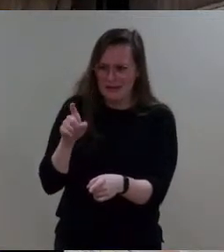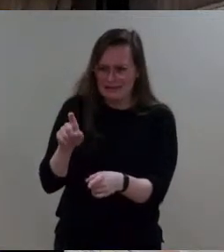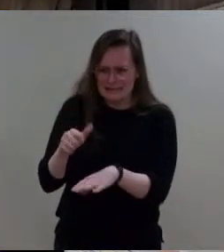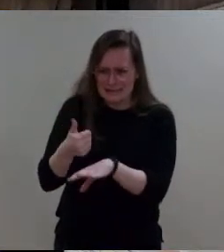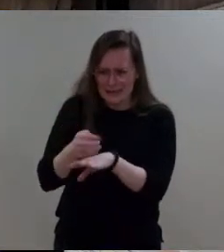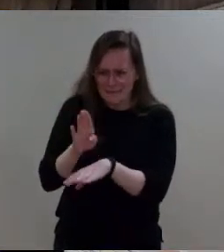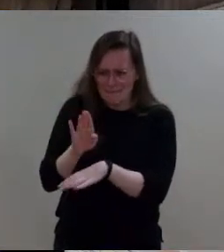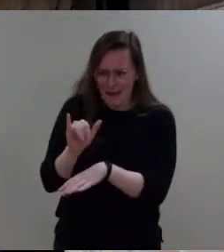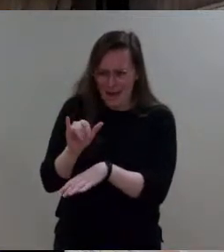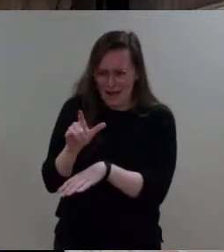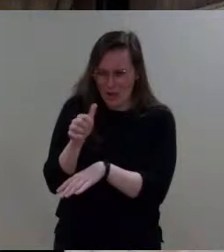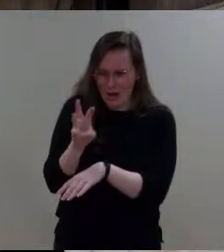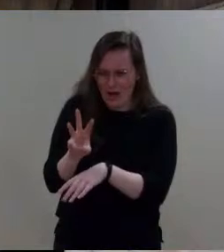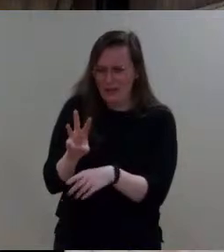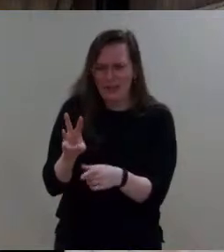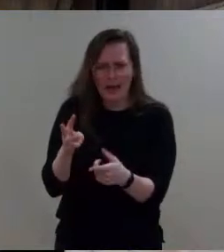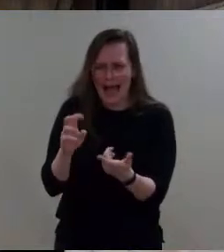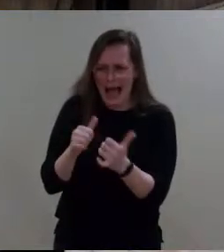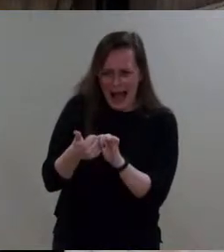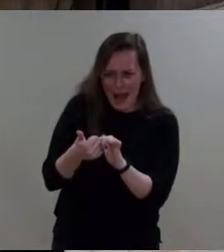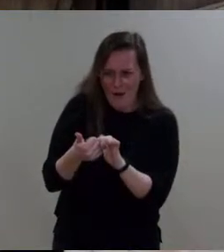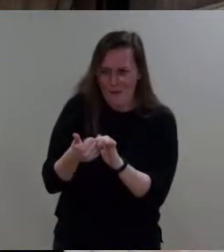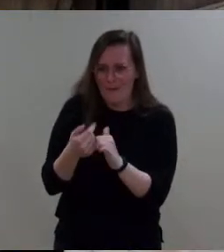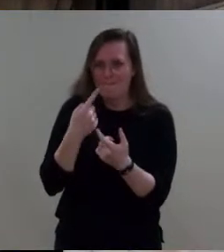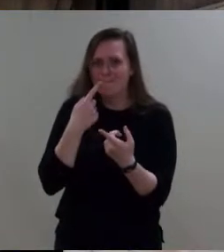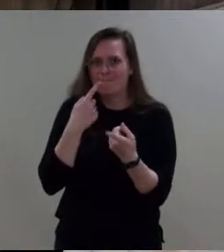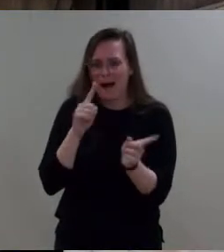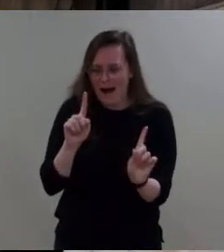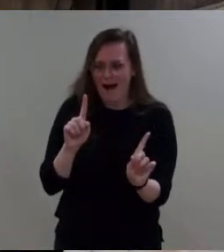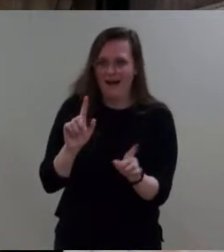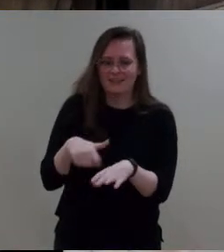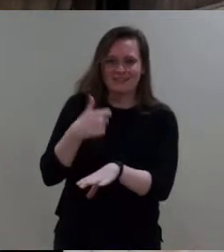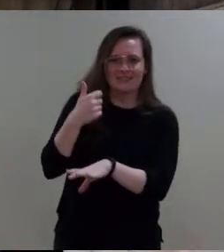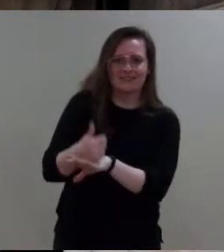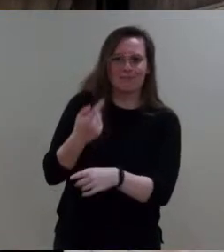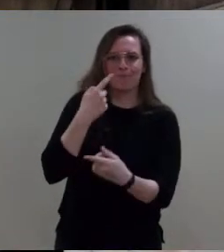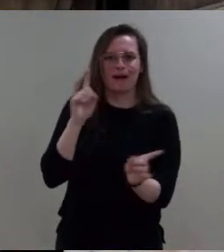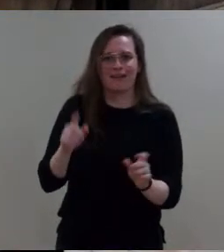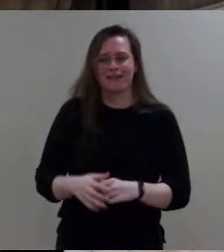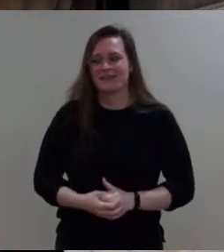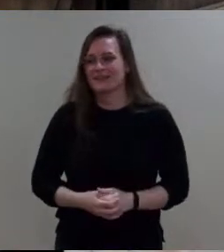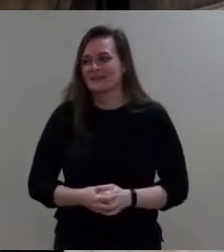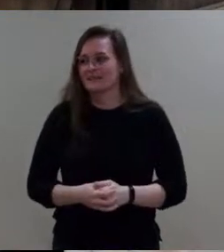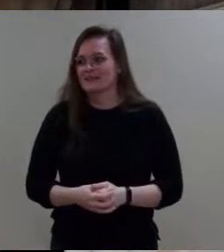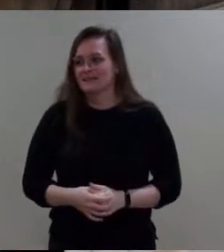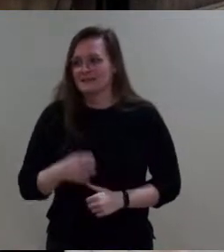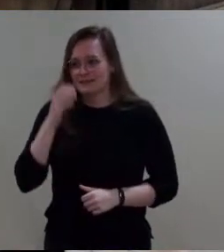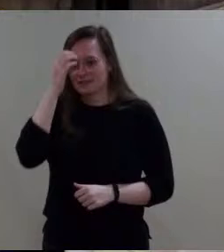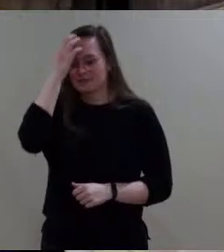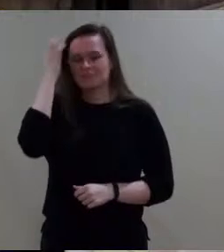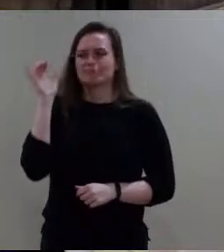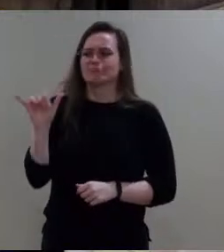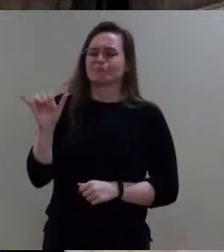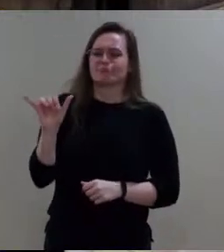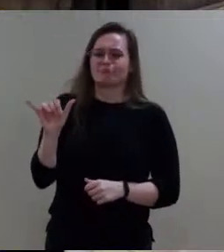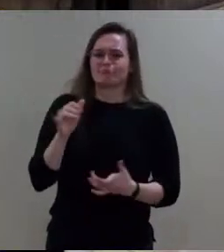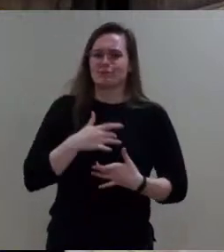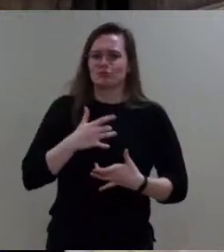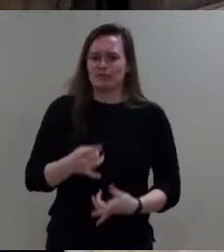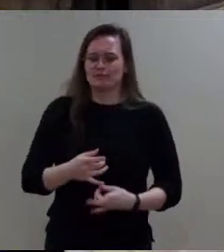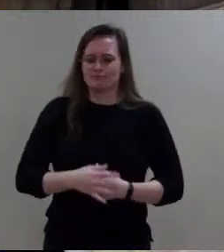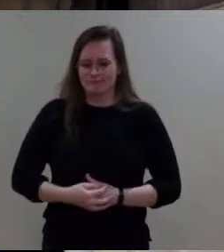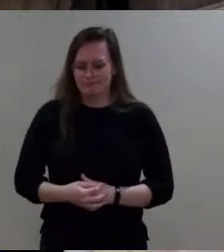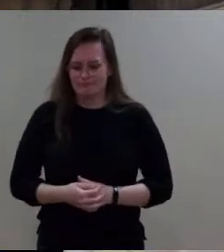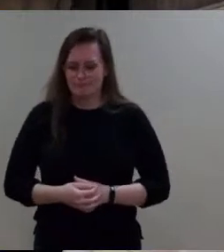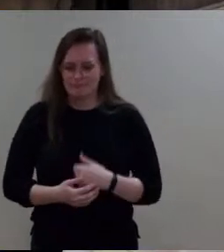let's just make it work was kind of the spin of how they put on things. That was really interesting. They talk a lot